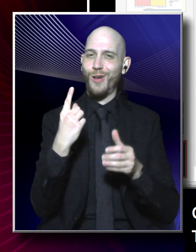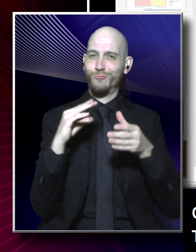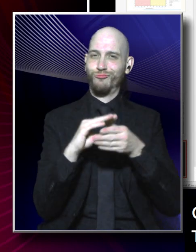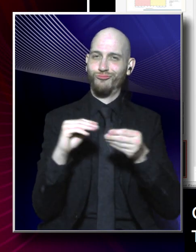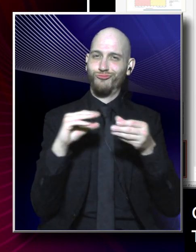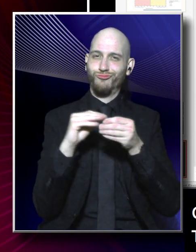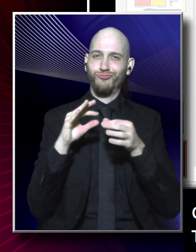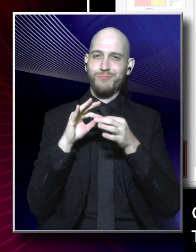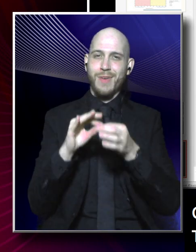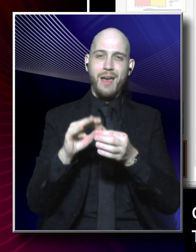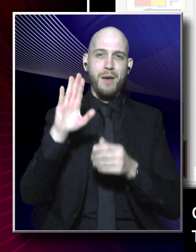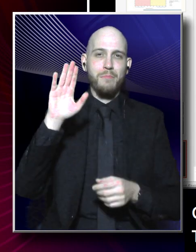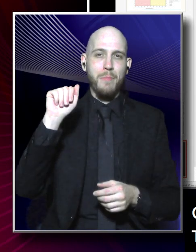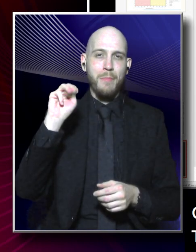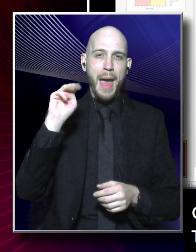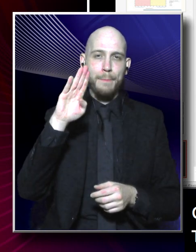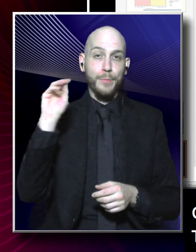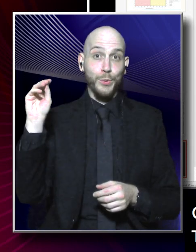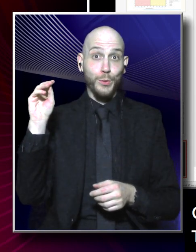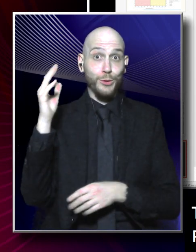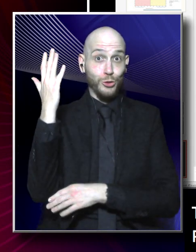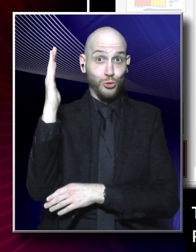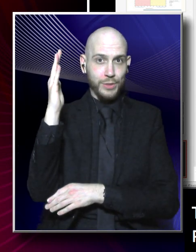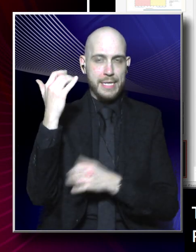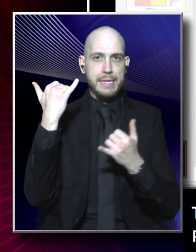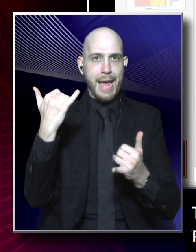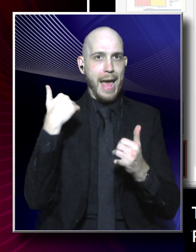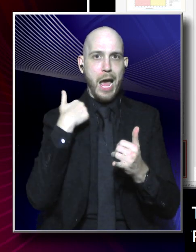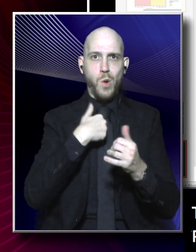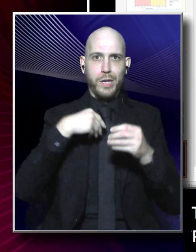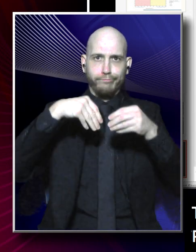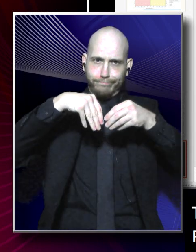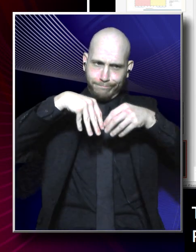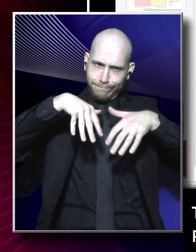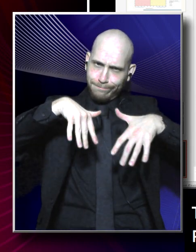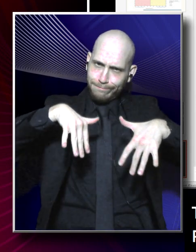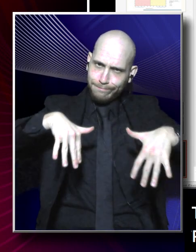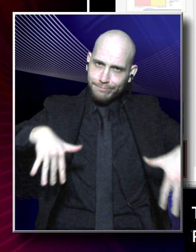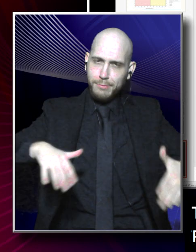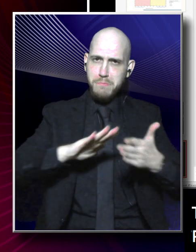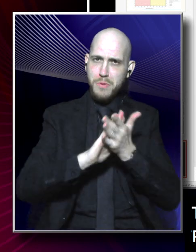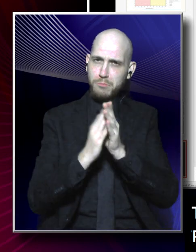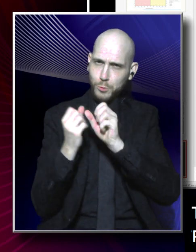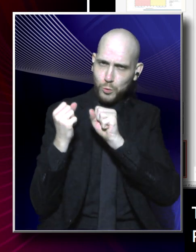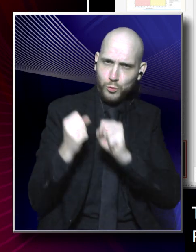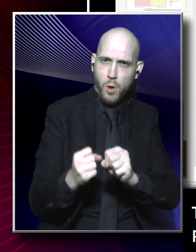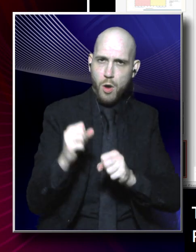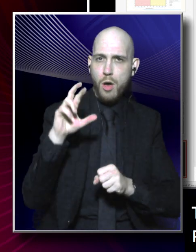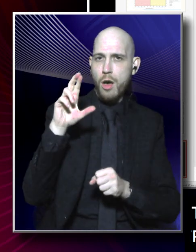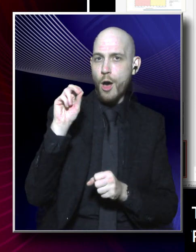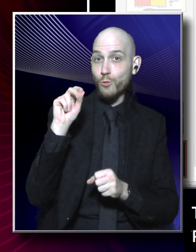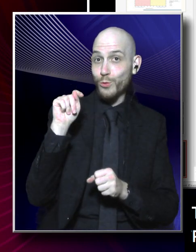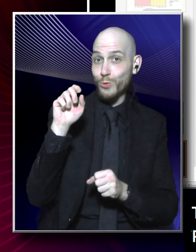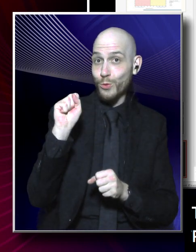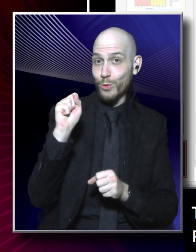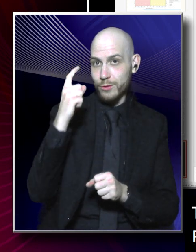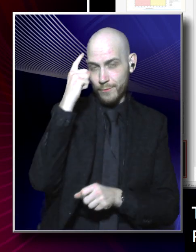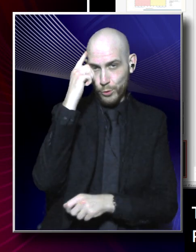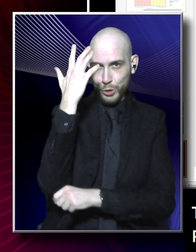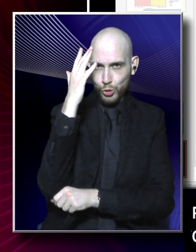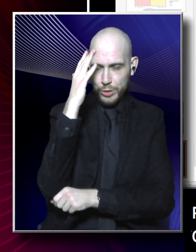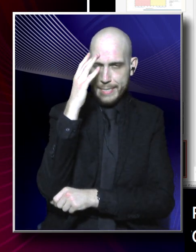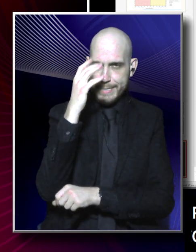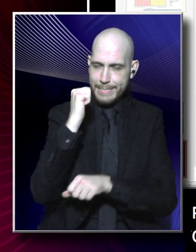we are right now. We're growing the roots. We're training our people, we're supporting our people, and we may not